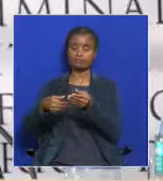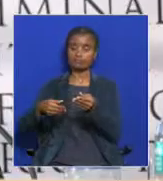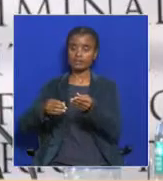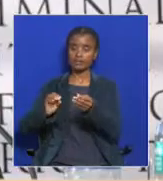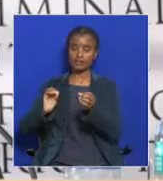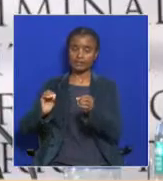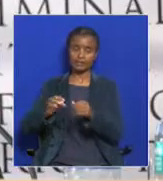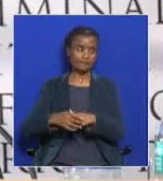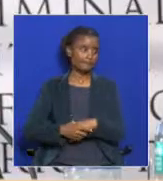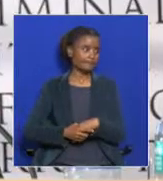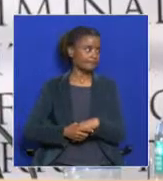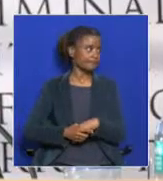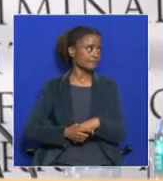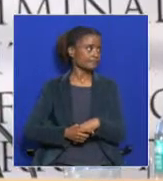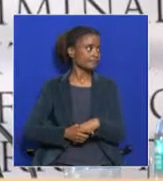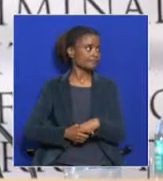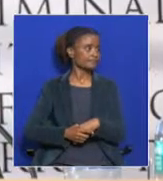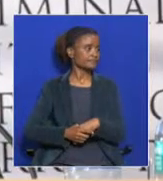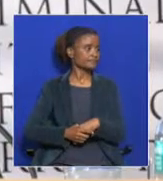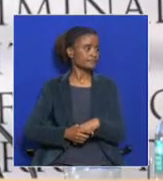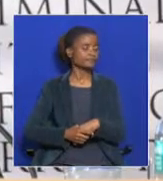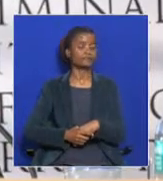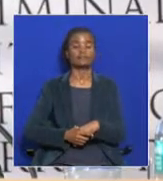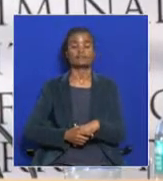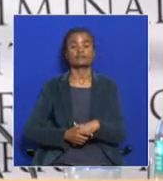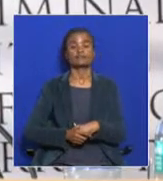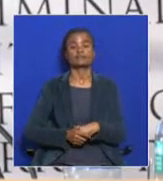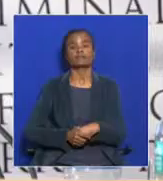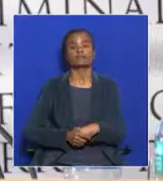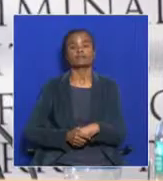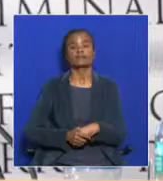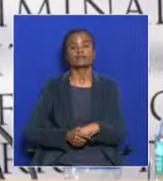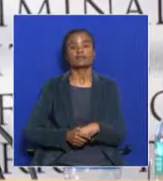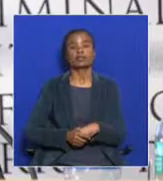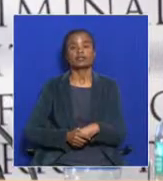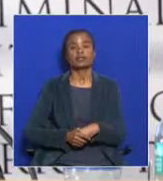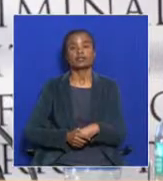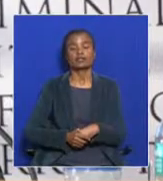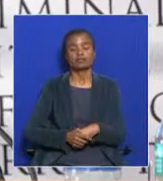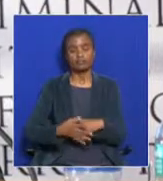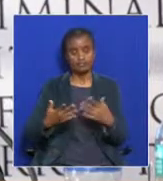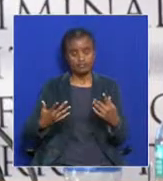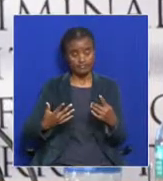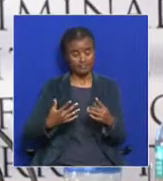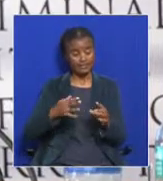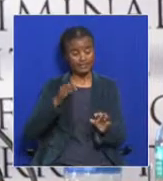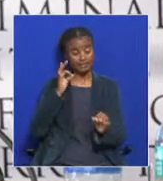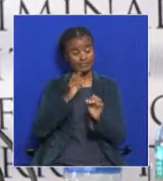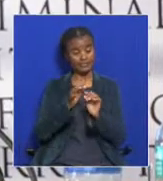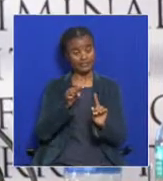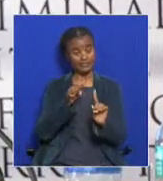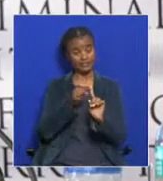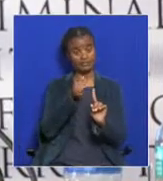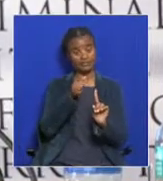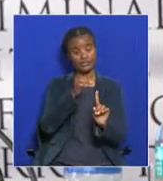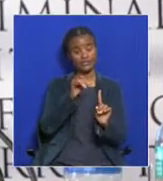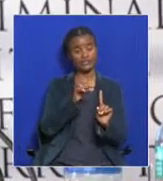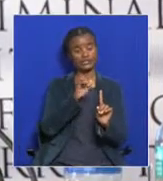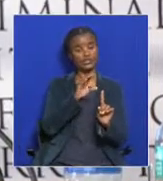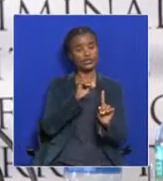And in fact, it was not directed as to the colonel as such as a criticism. I am saying